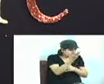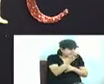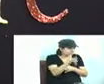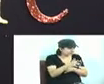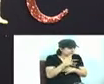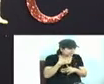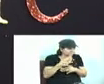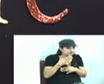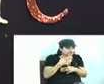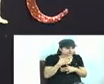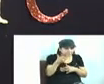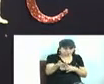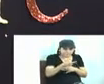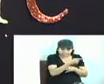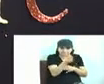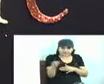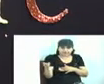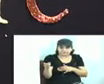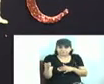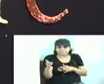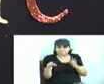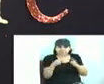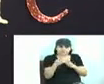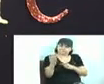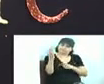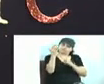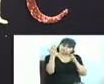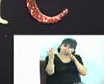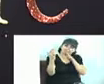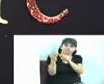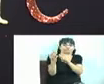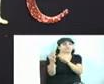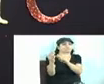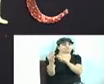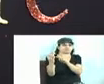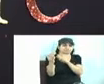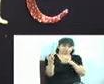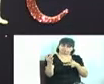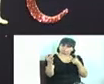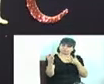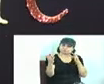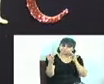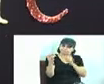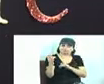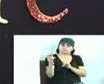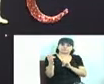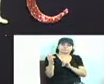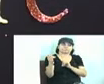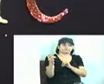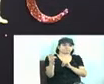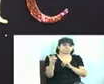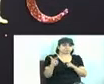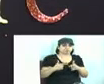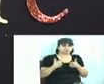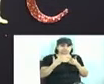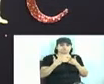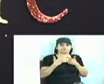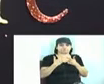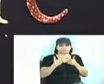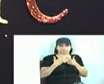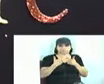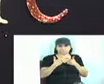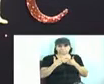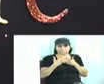the feeling that welcomed you when you looked yourself in the mirror, when you went down the street, when life dealt with you one of